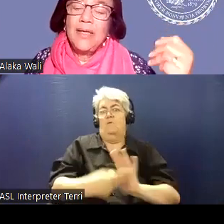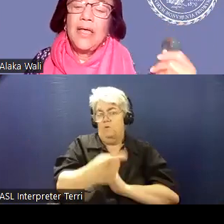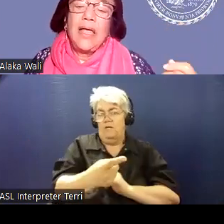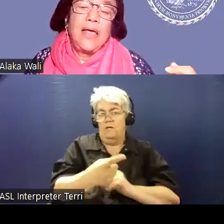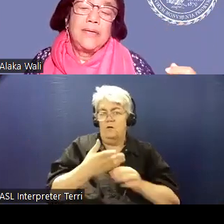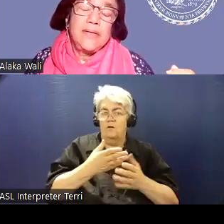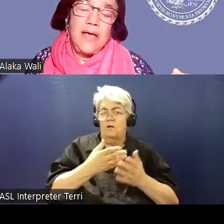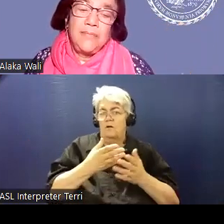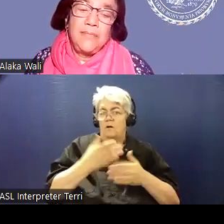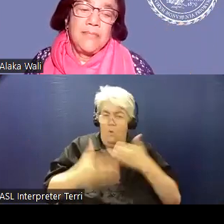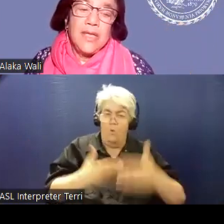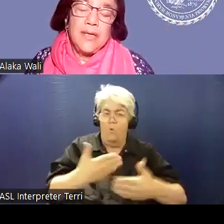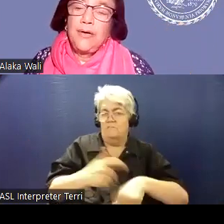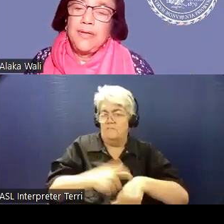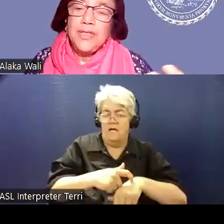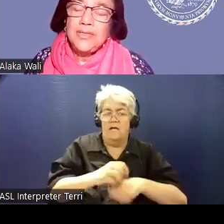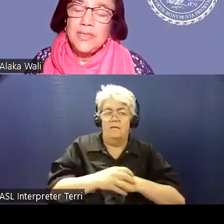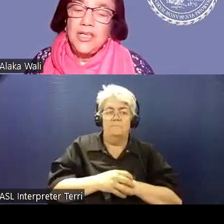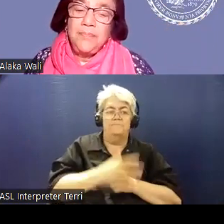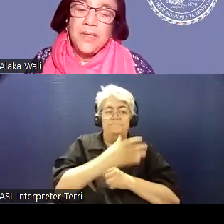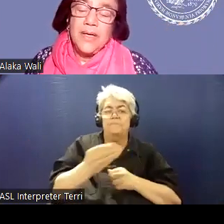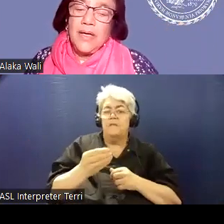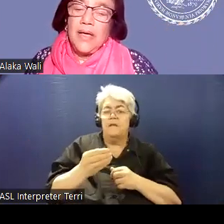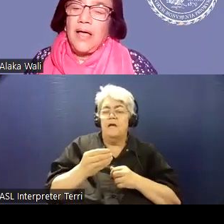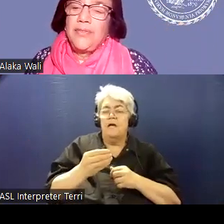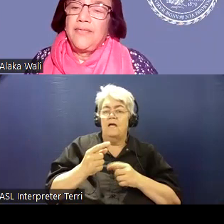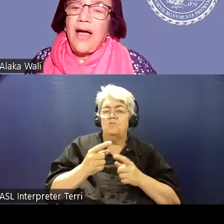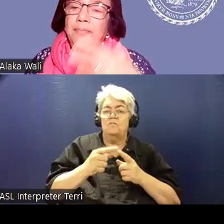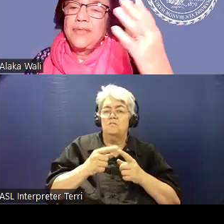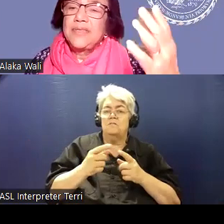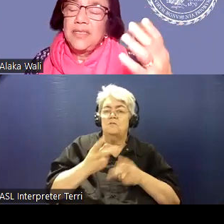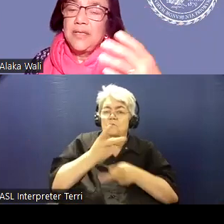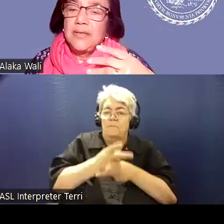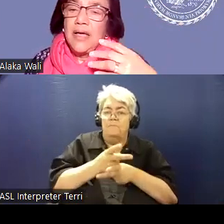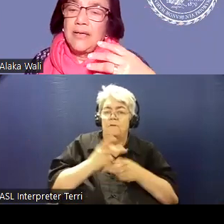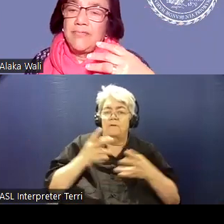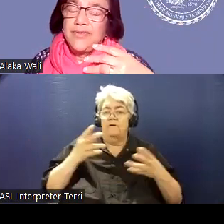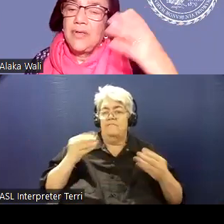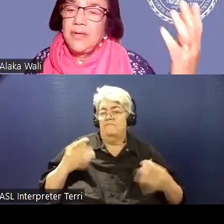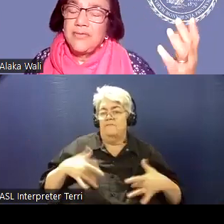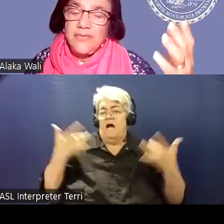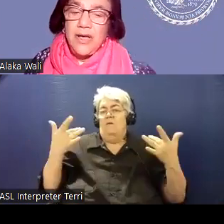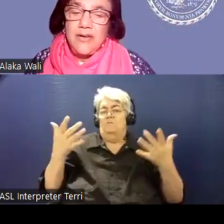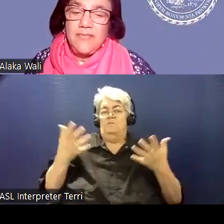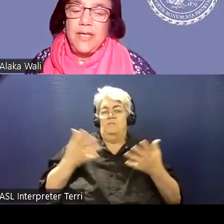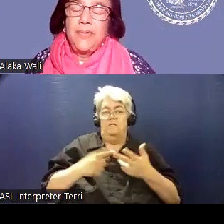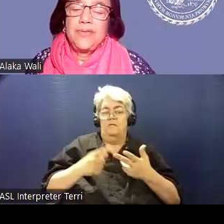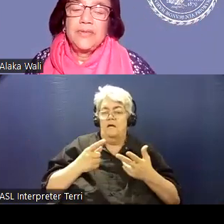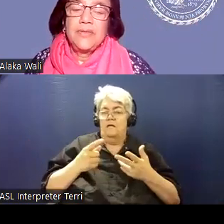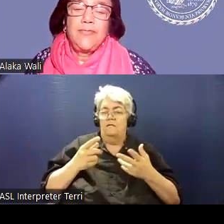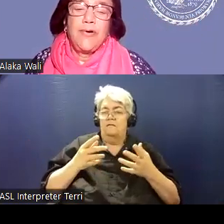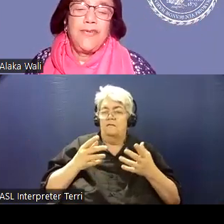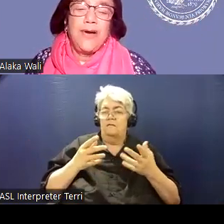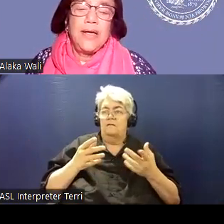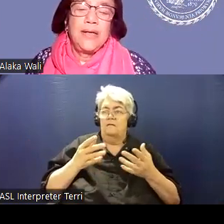time. And, you know, and just to keep the vibrancy and resilience of Native peoples